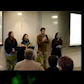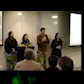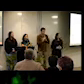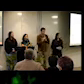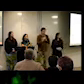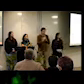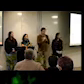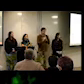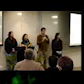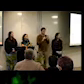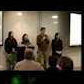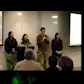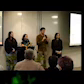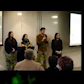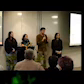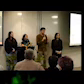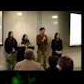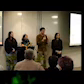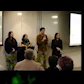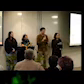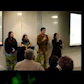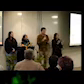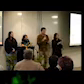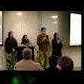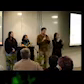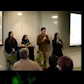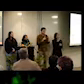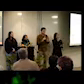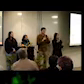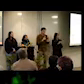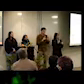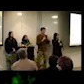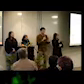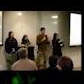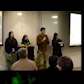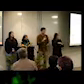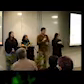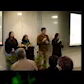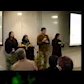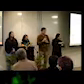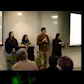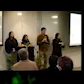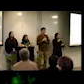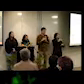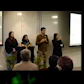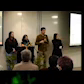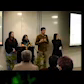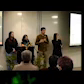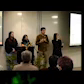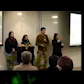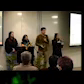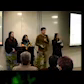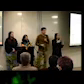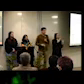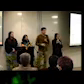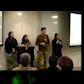What I spoke to about sleep is one function of sleep, and that's all about the timing and the memory consolidation, and having good quality